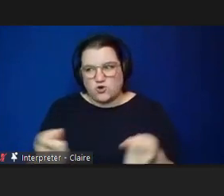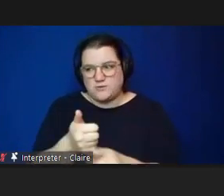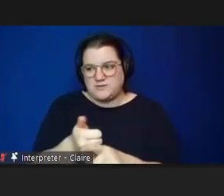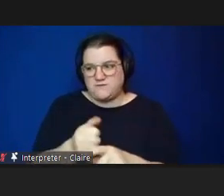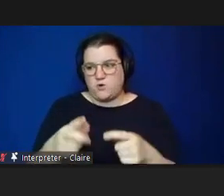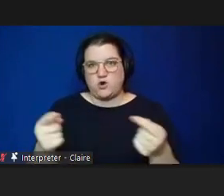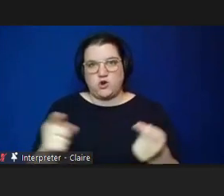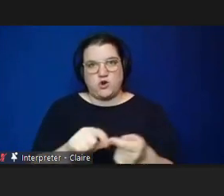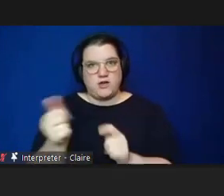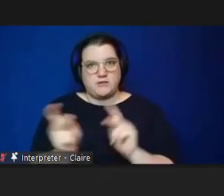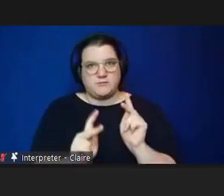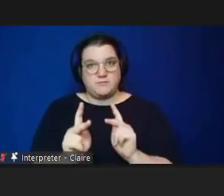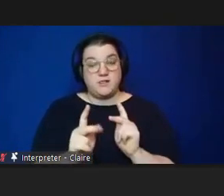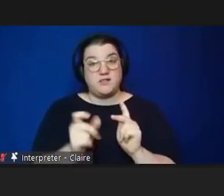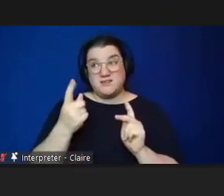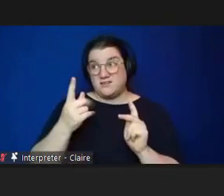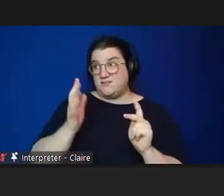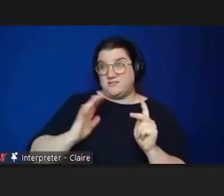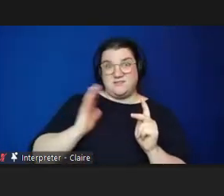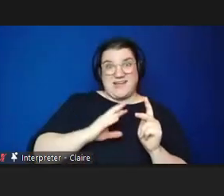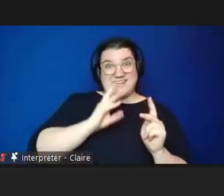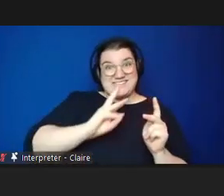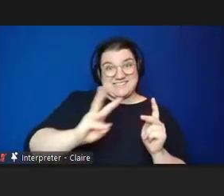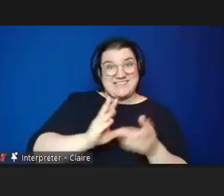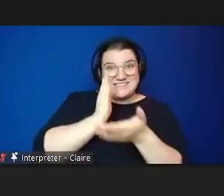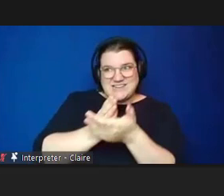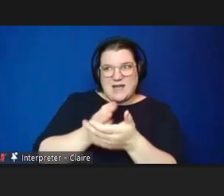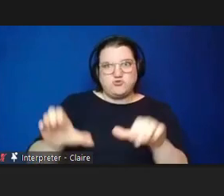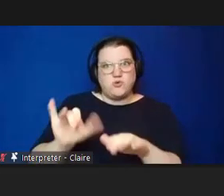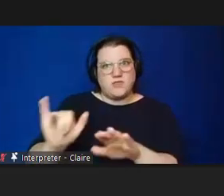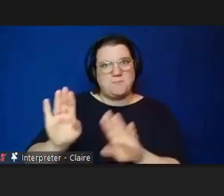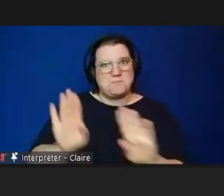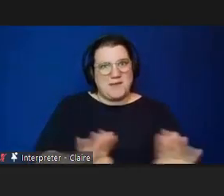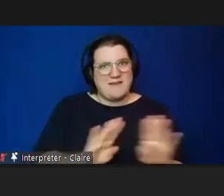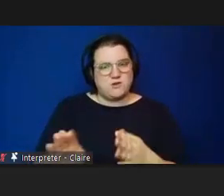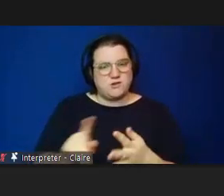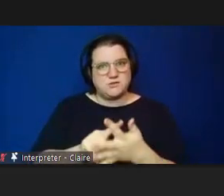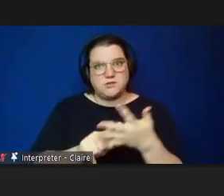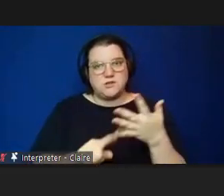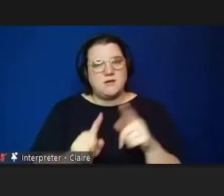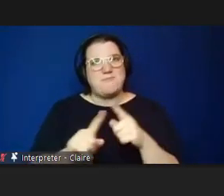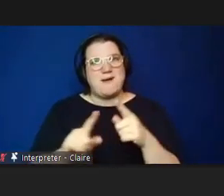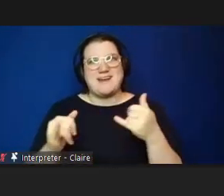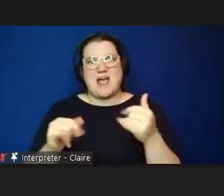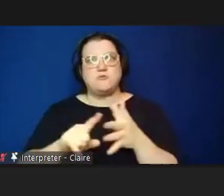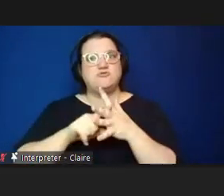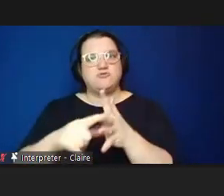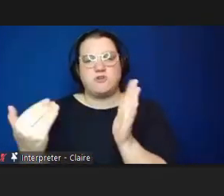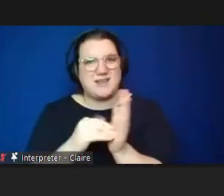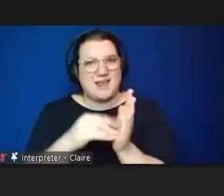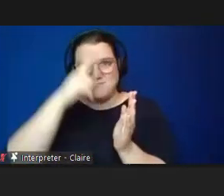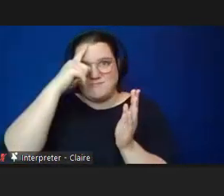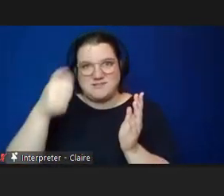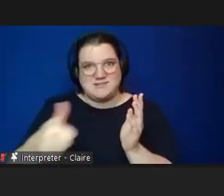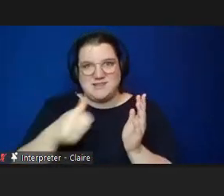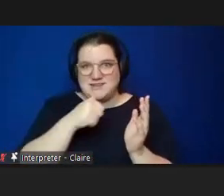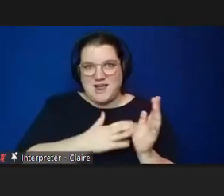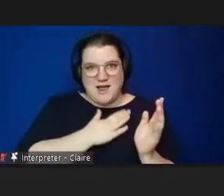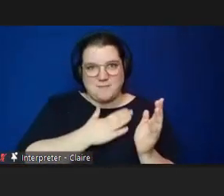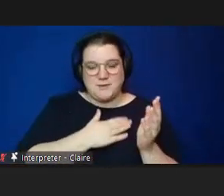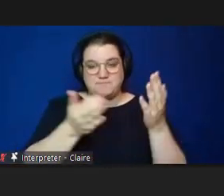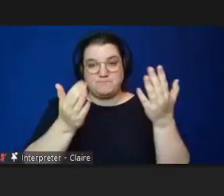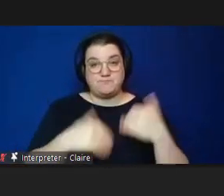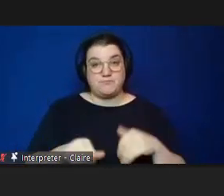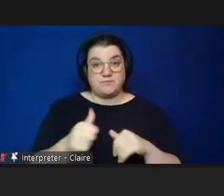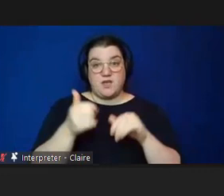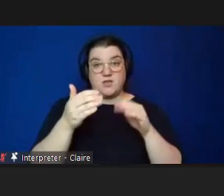behaviors at the age of 6. He's just not happy. And another self-advocate wrote in, I find my social anxiety has